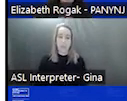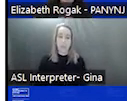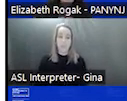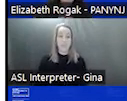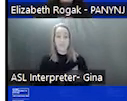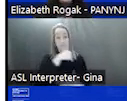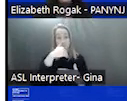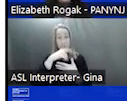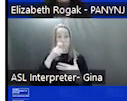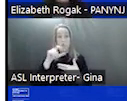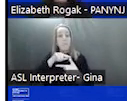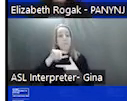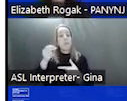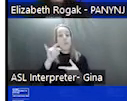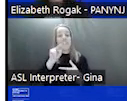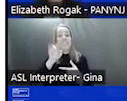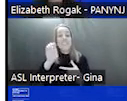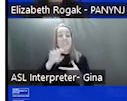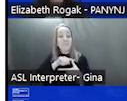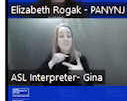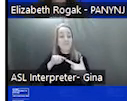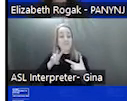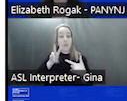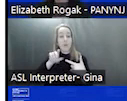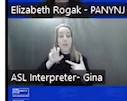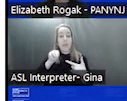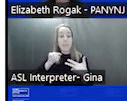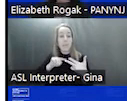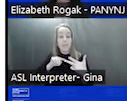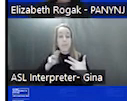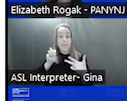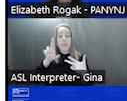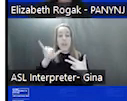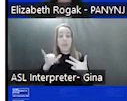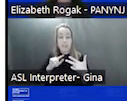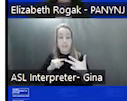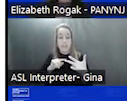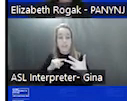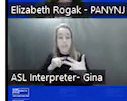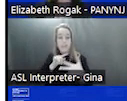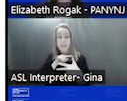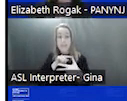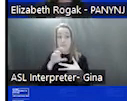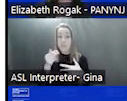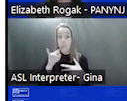then is Christine Berthet, followed by William Kelly, followed by Mary Flaherty. Is Christine Berthet with